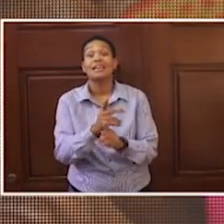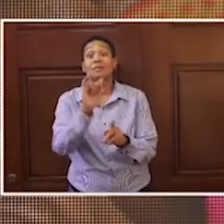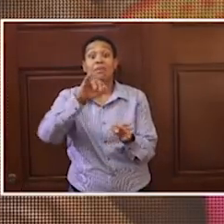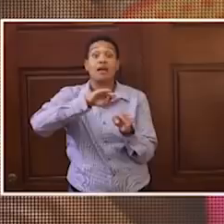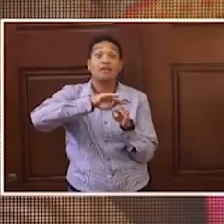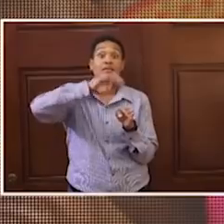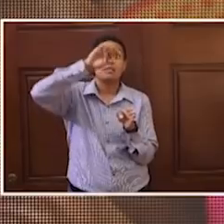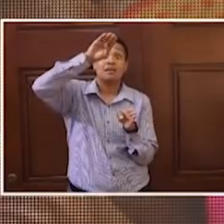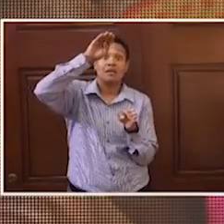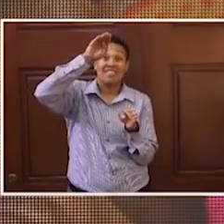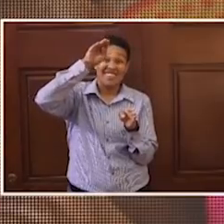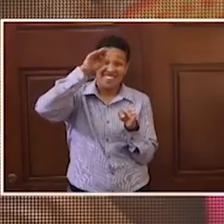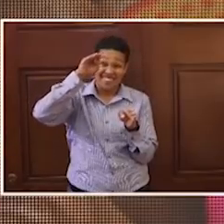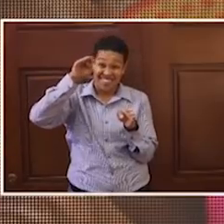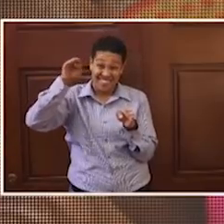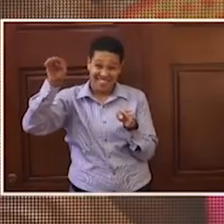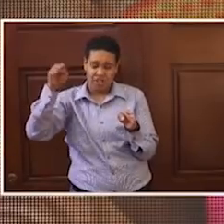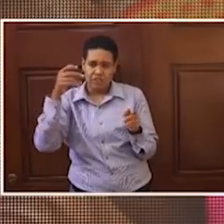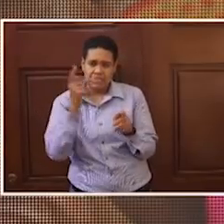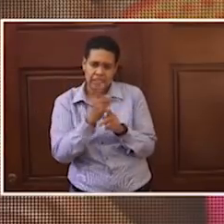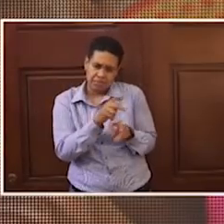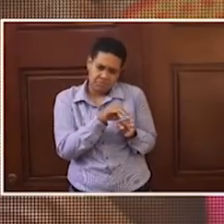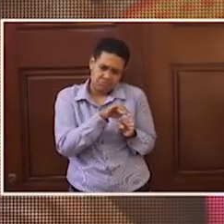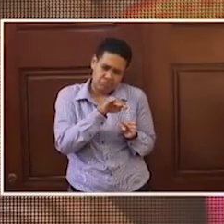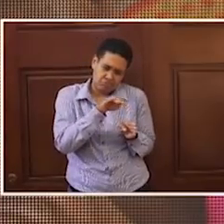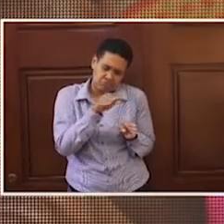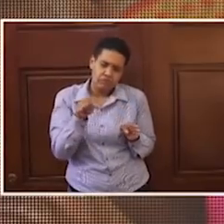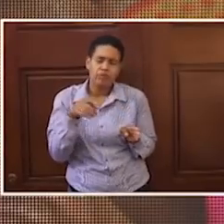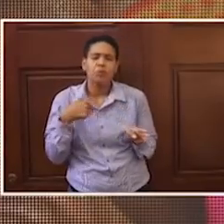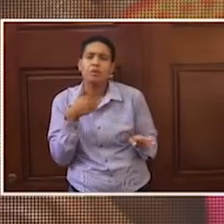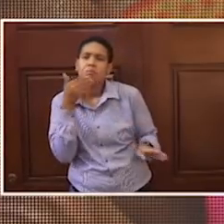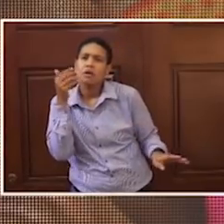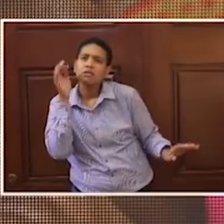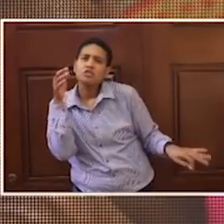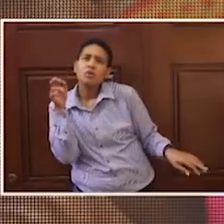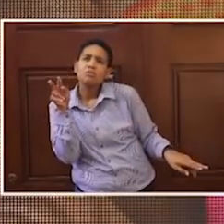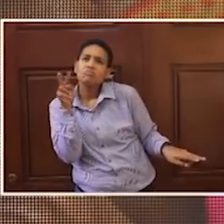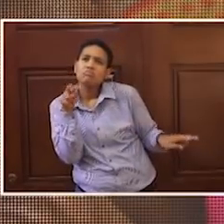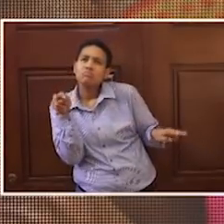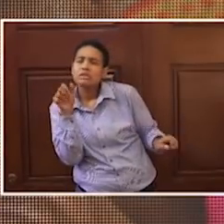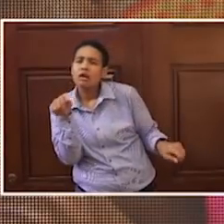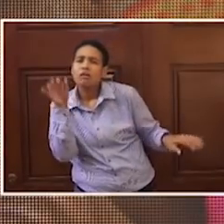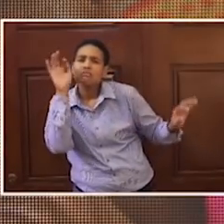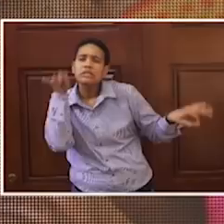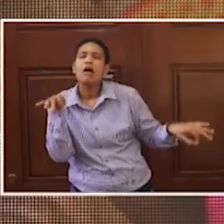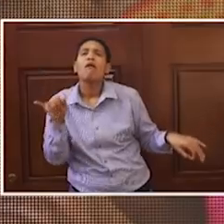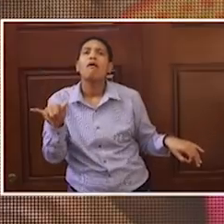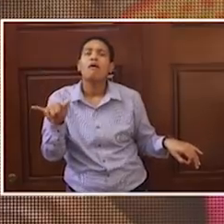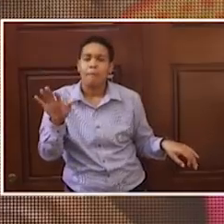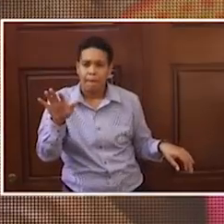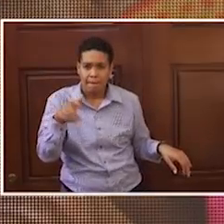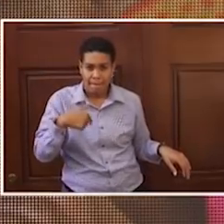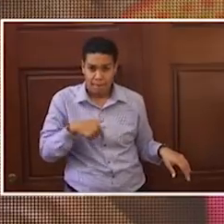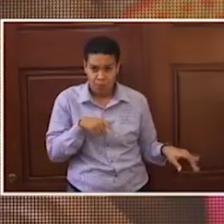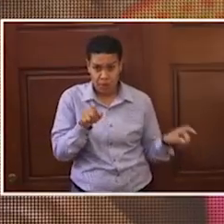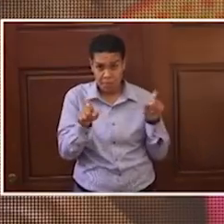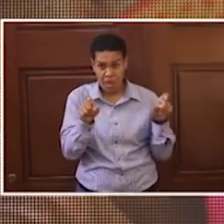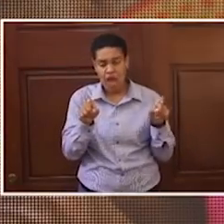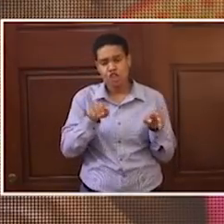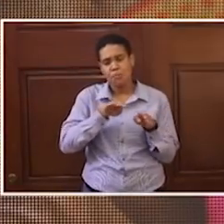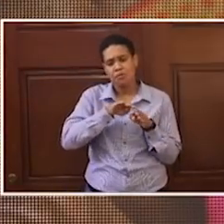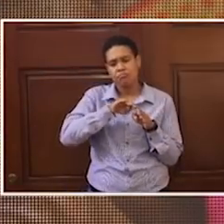alignment, then we will be better able to determine when we are at a manageable